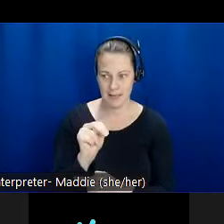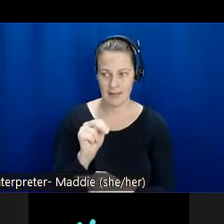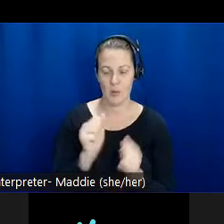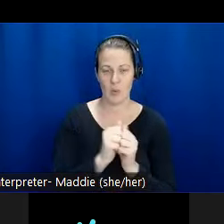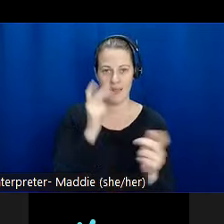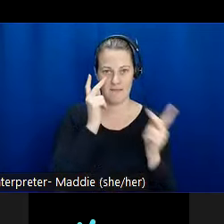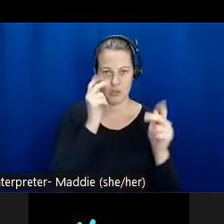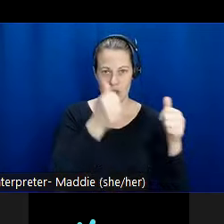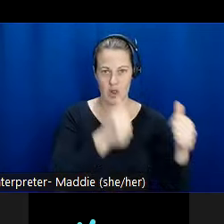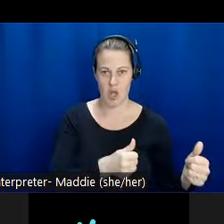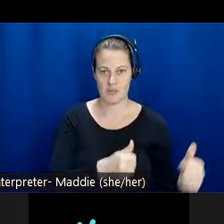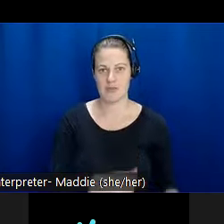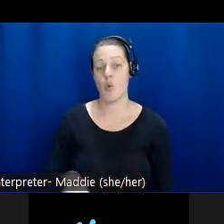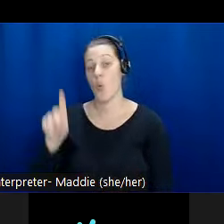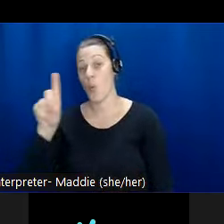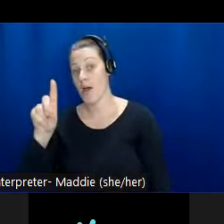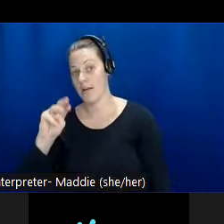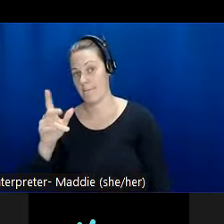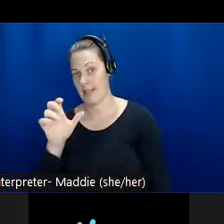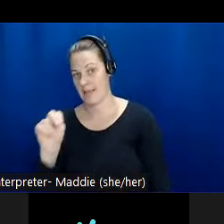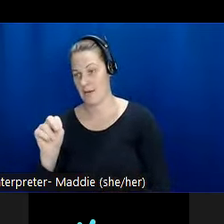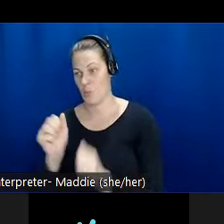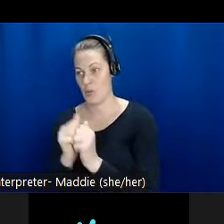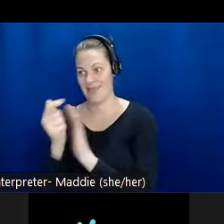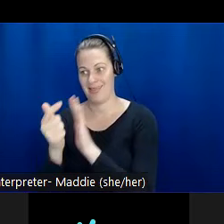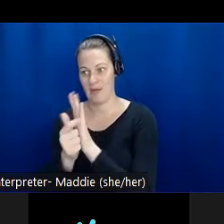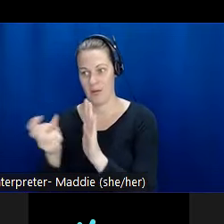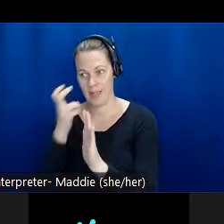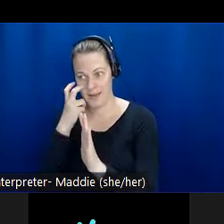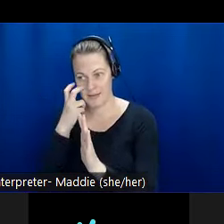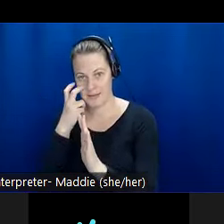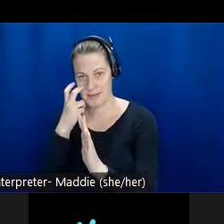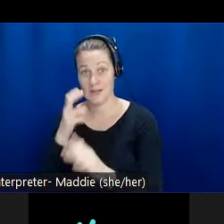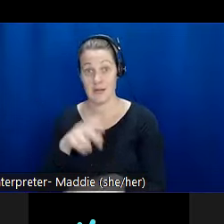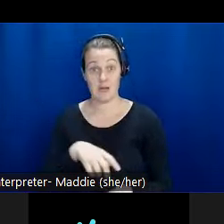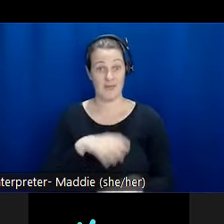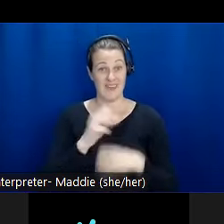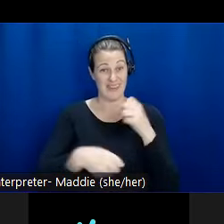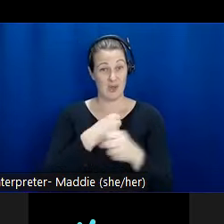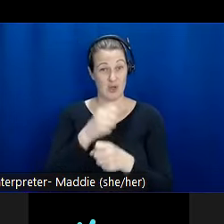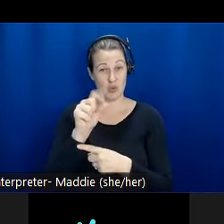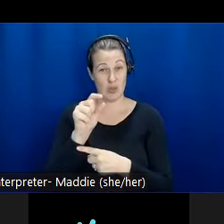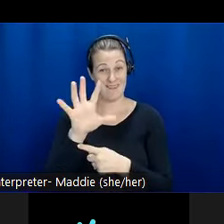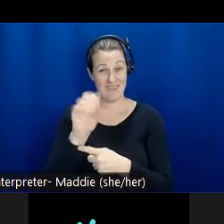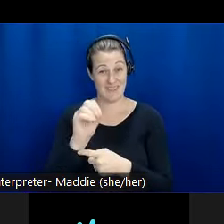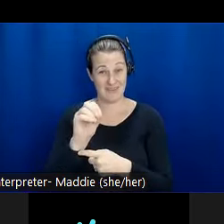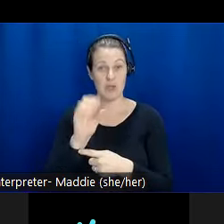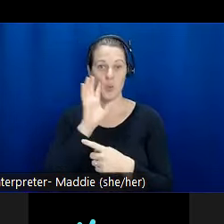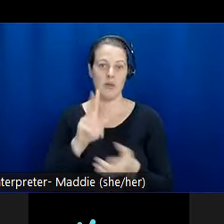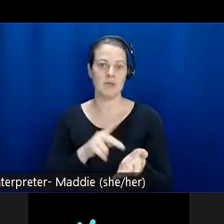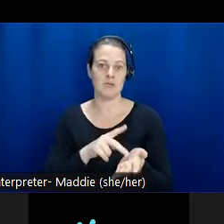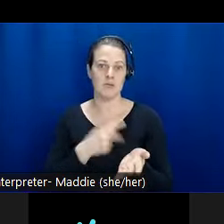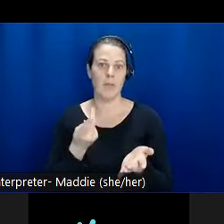legal blindness. This number is projected to double by 2050 as we expect our aging population